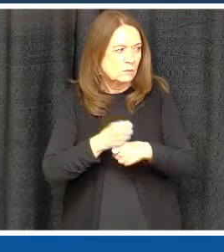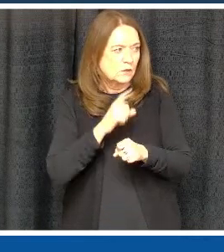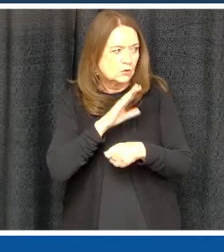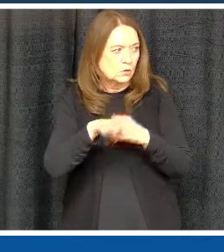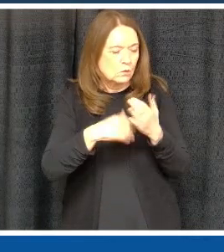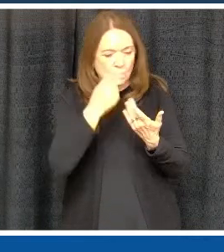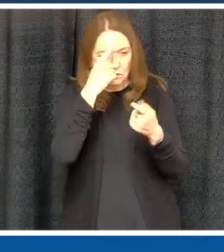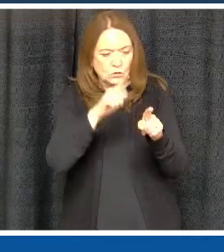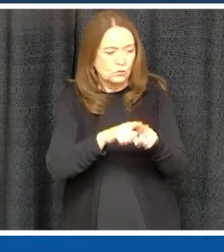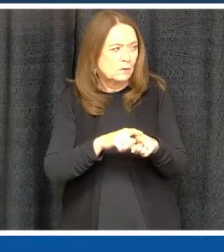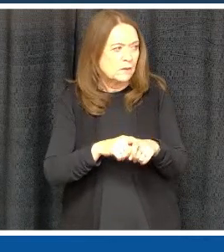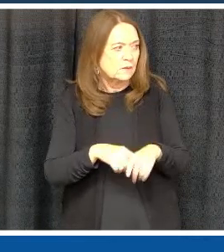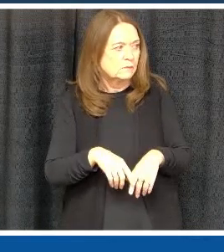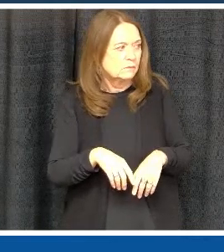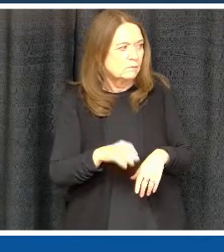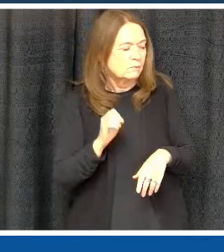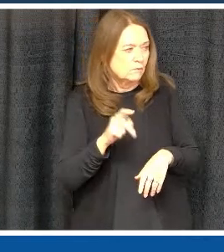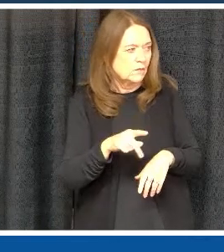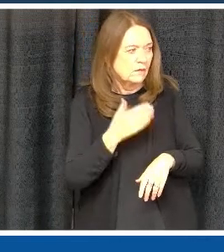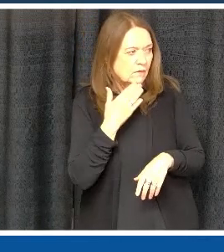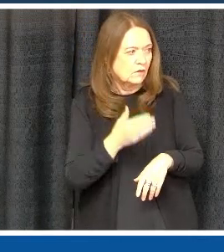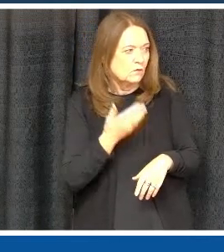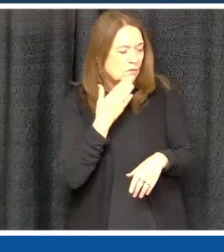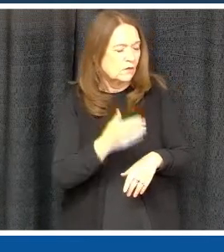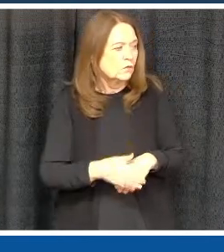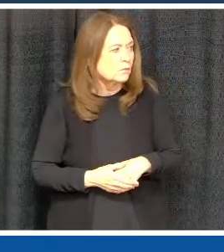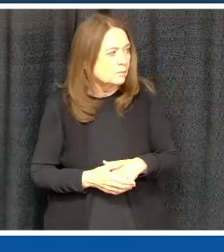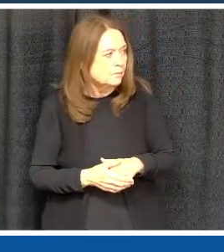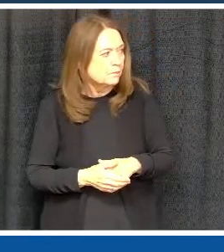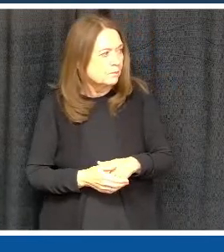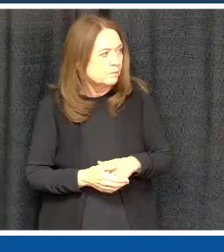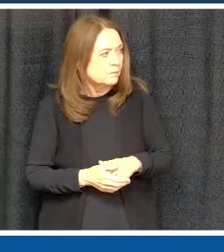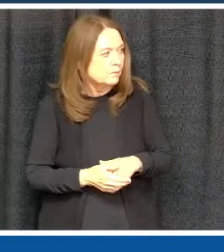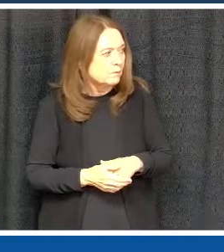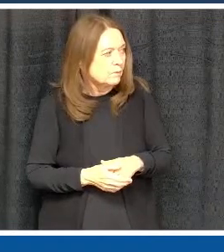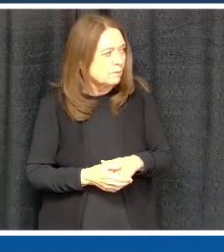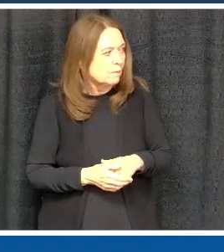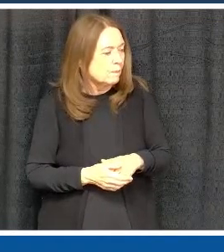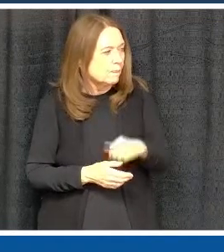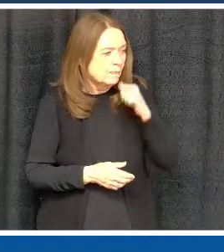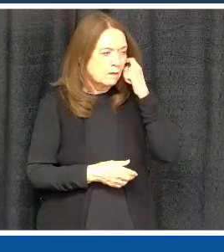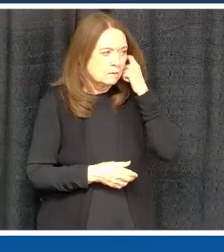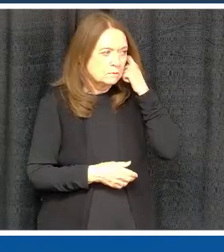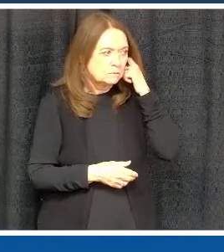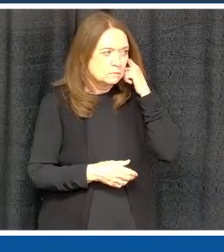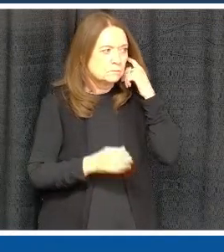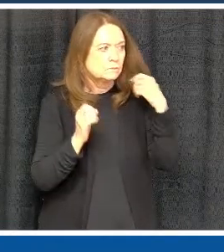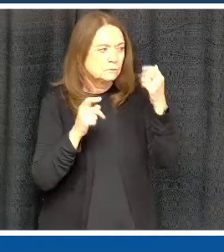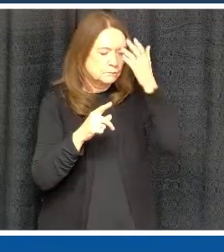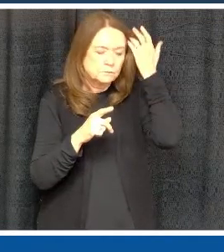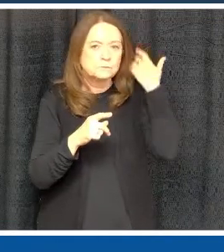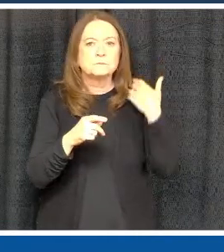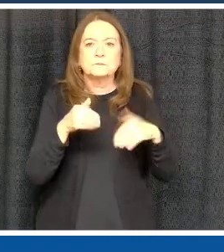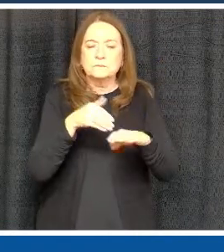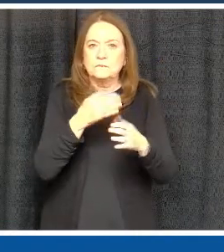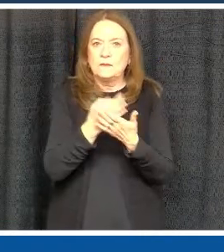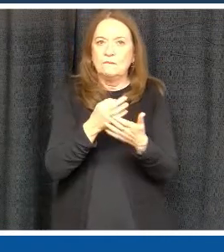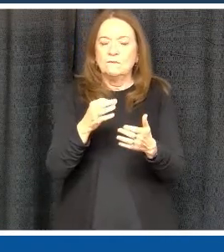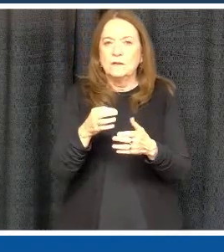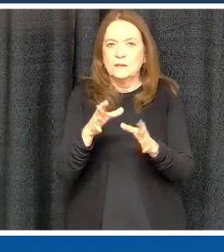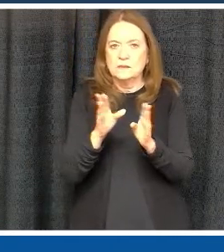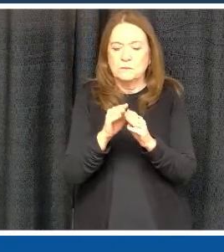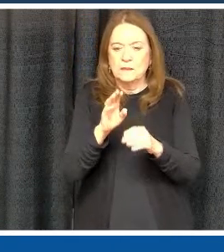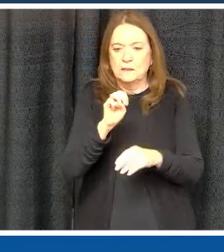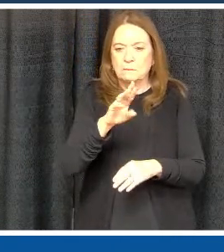all in agreement of that Okay. sentence. Very good. All right, thank you. All right, I still have, at the finance meeting, Mr. Smith